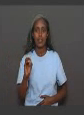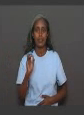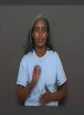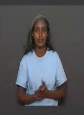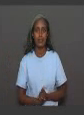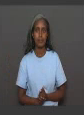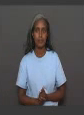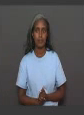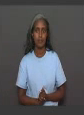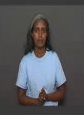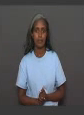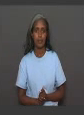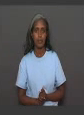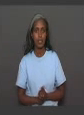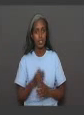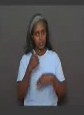180.